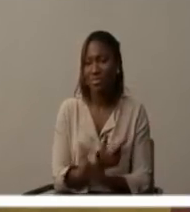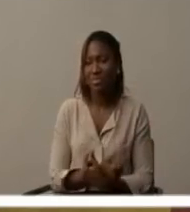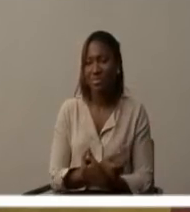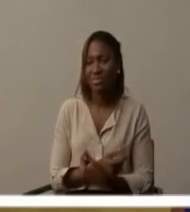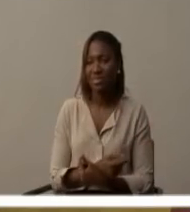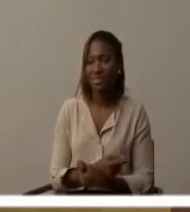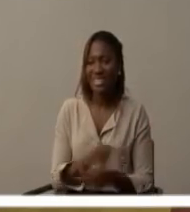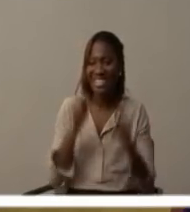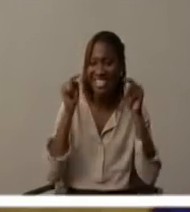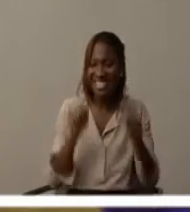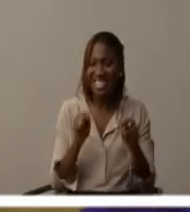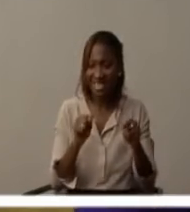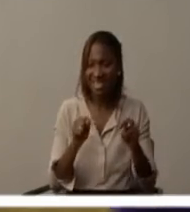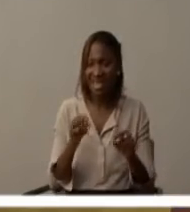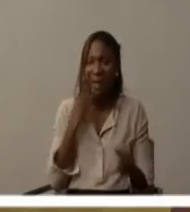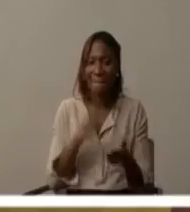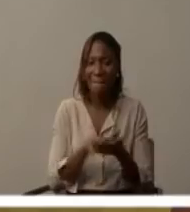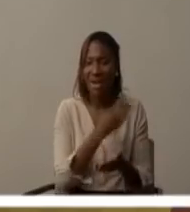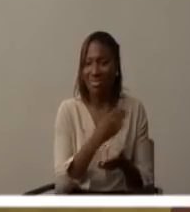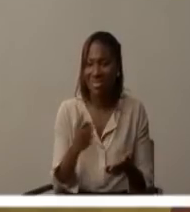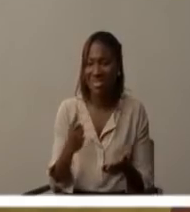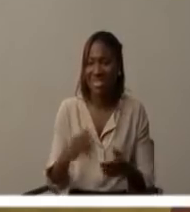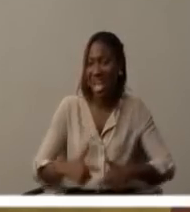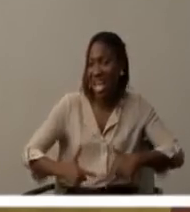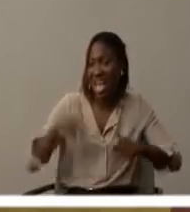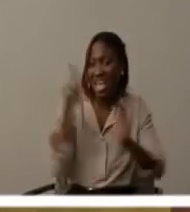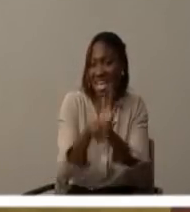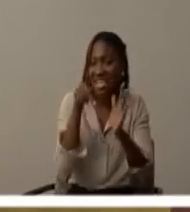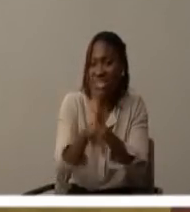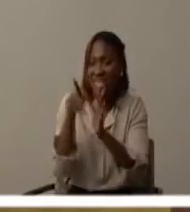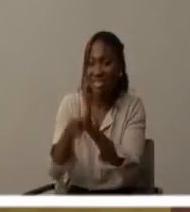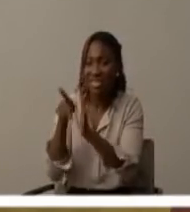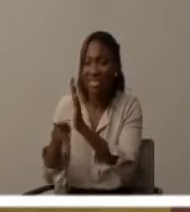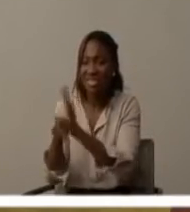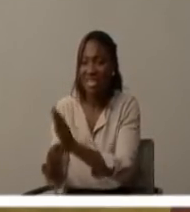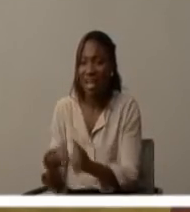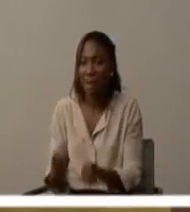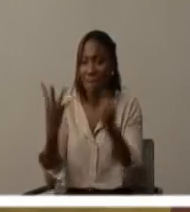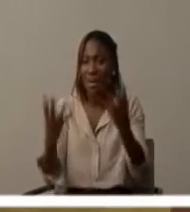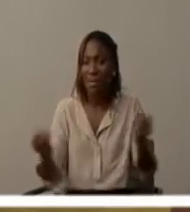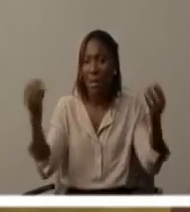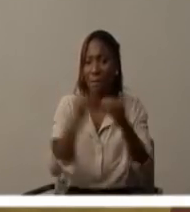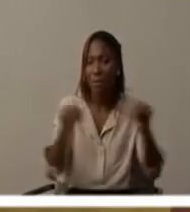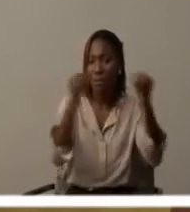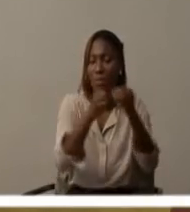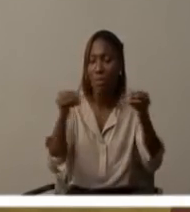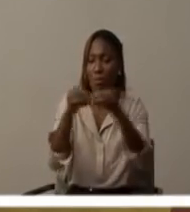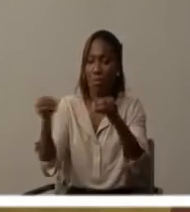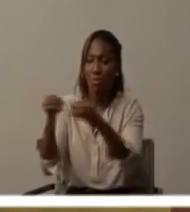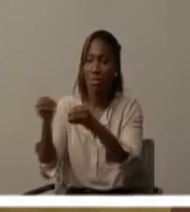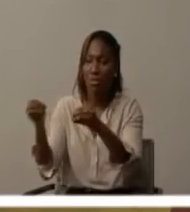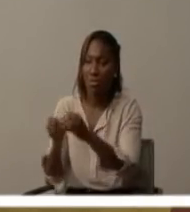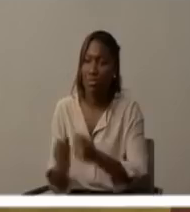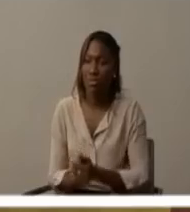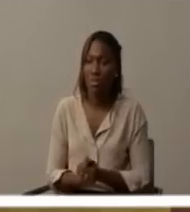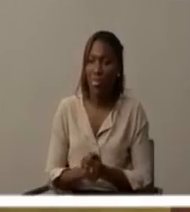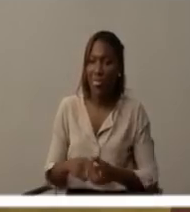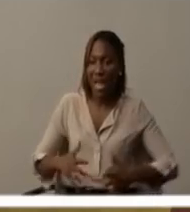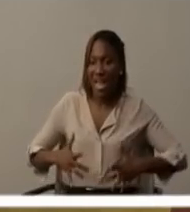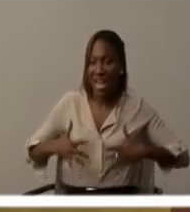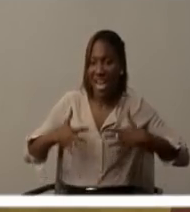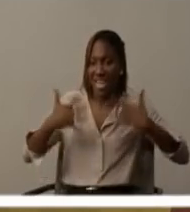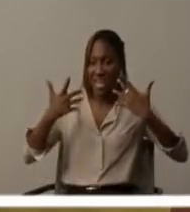have been living as we've seen our murder rate rising constantly. There's a death we have been living as the quality of our life has been